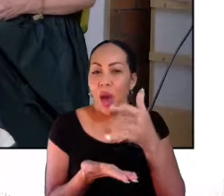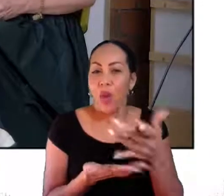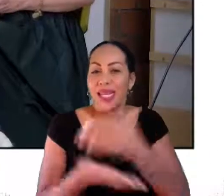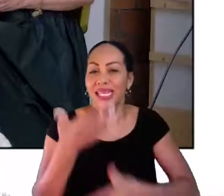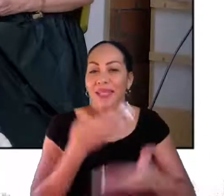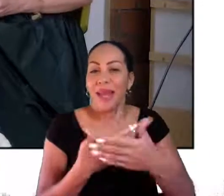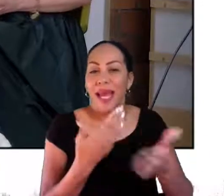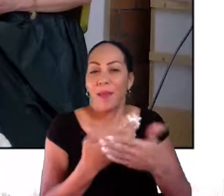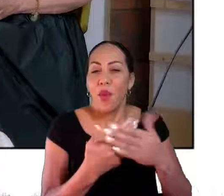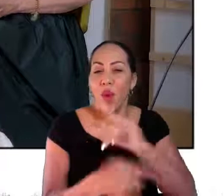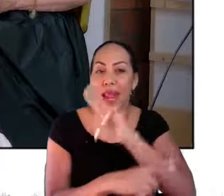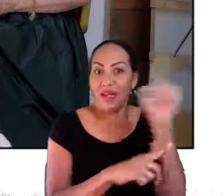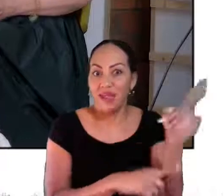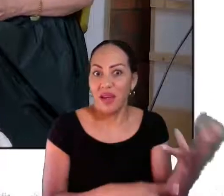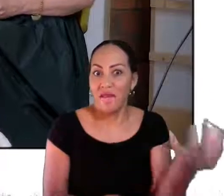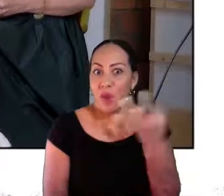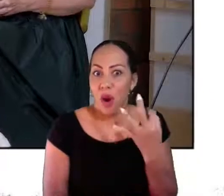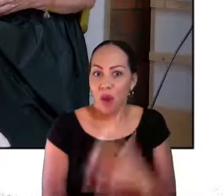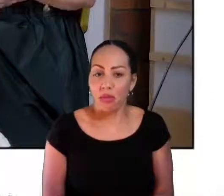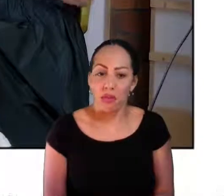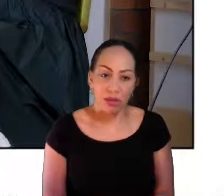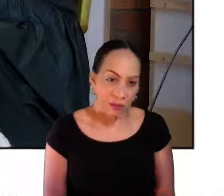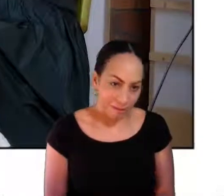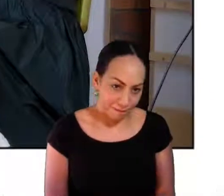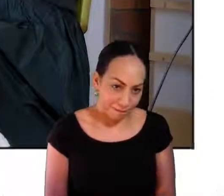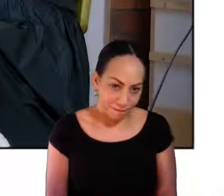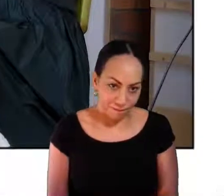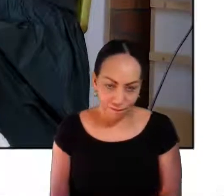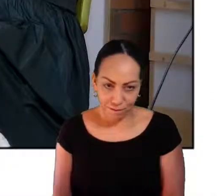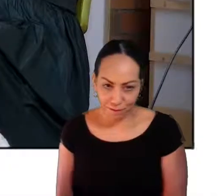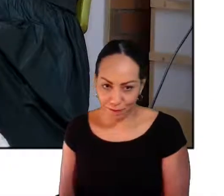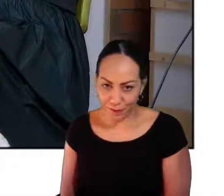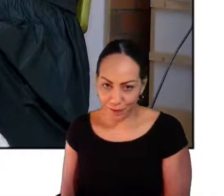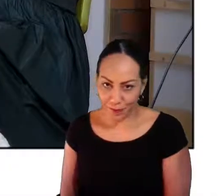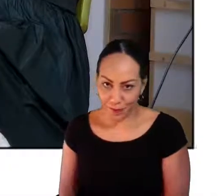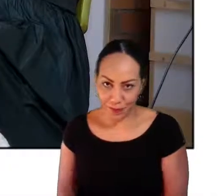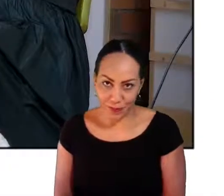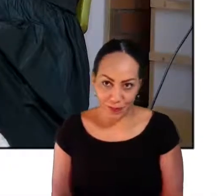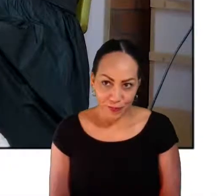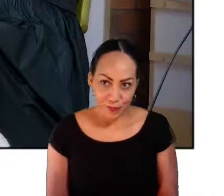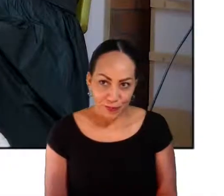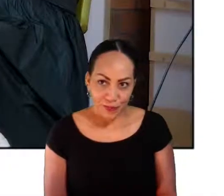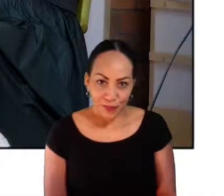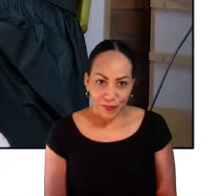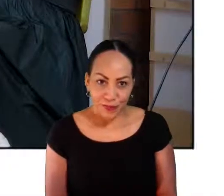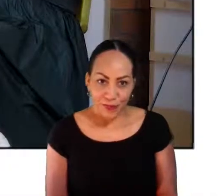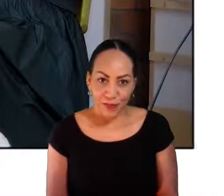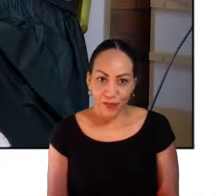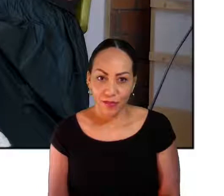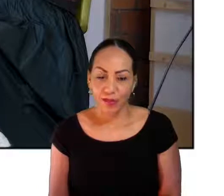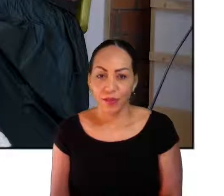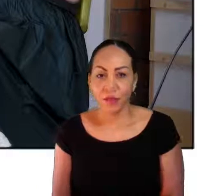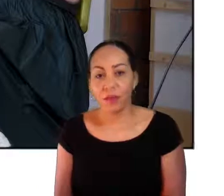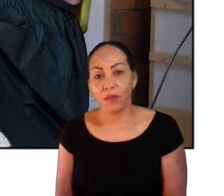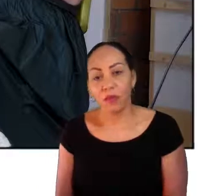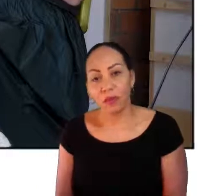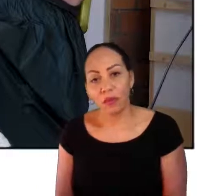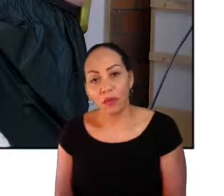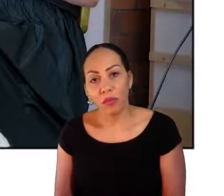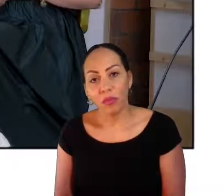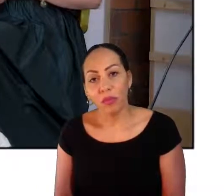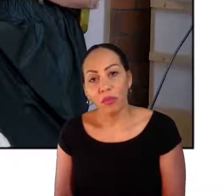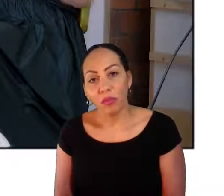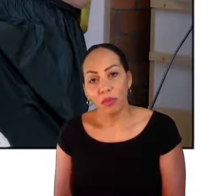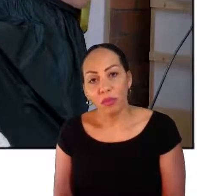we've got your experience of trying to achieve change and like realising that's bounded